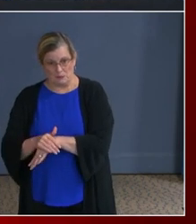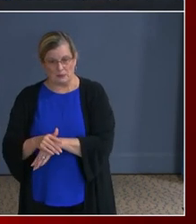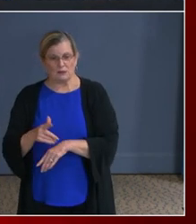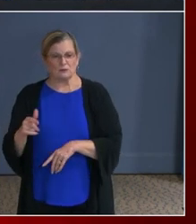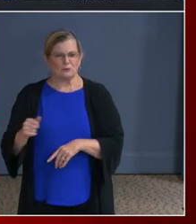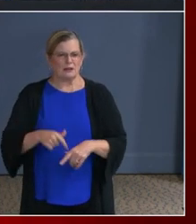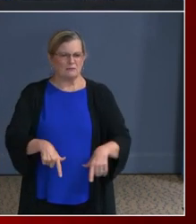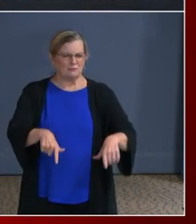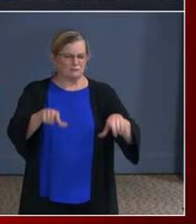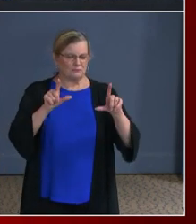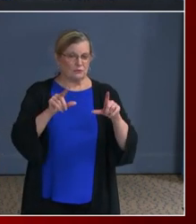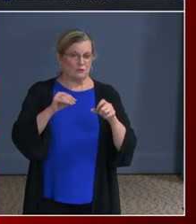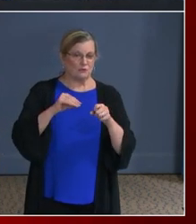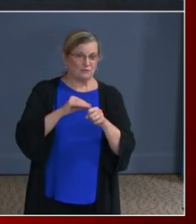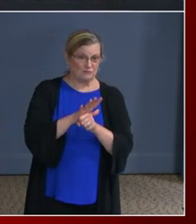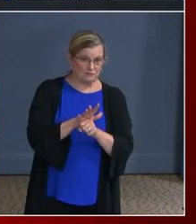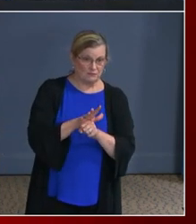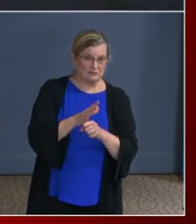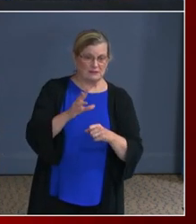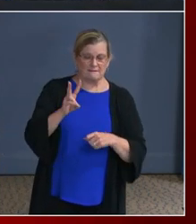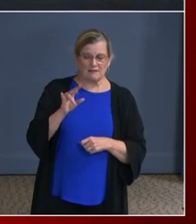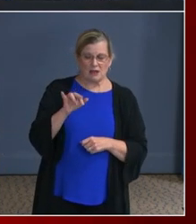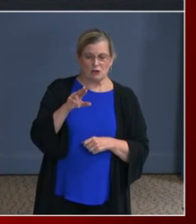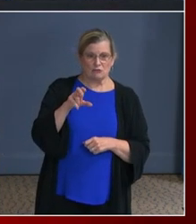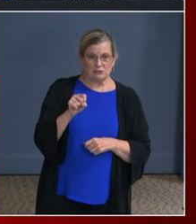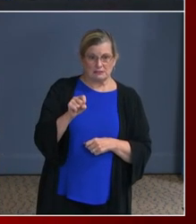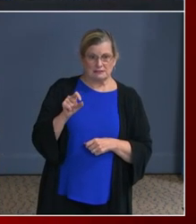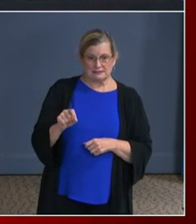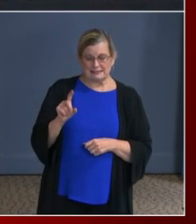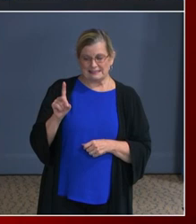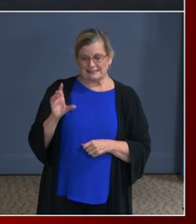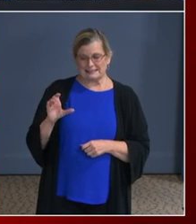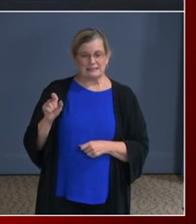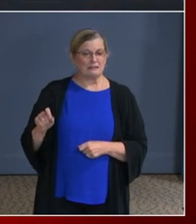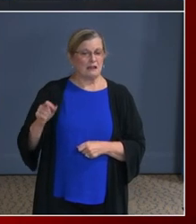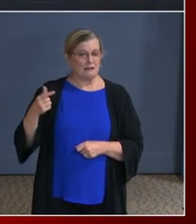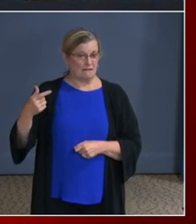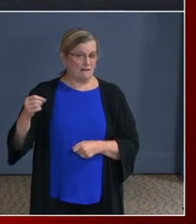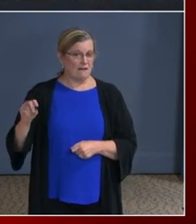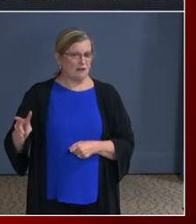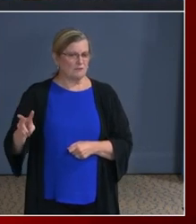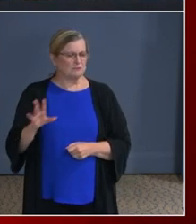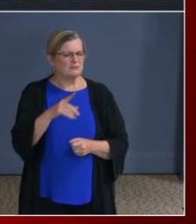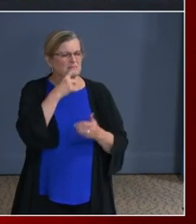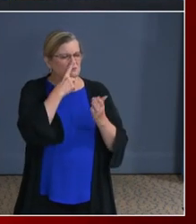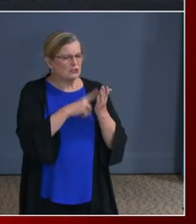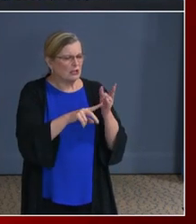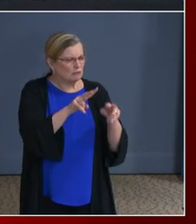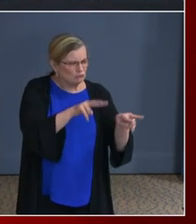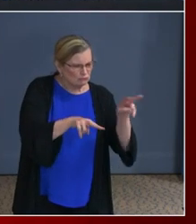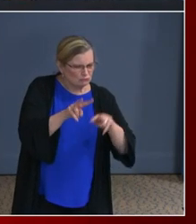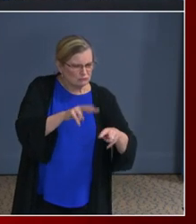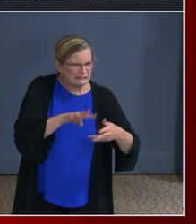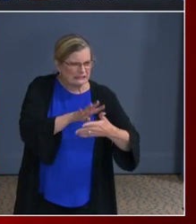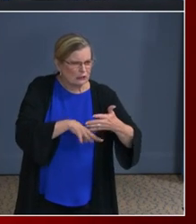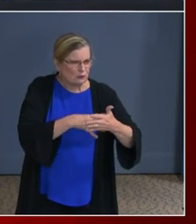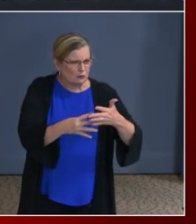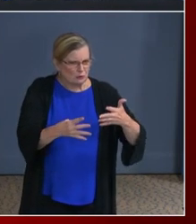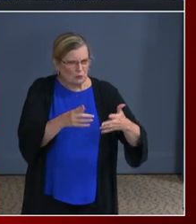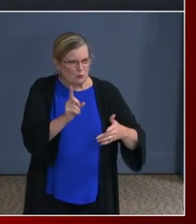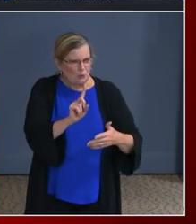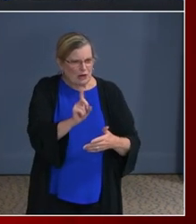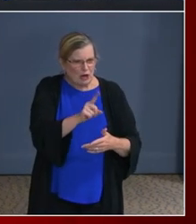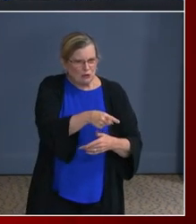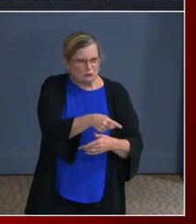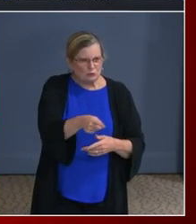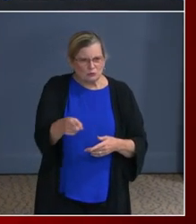coronavirus.dc.gov to check the schedule. The sites are impacted by weather because they're largely outdoors. So